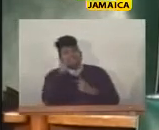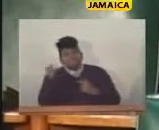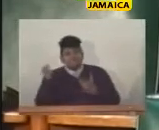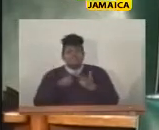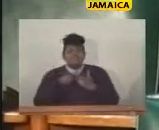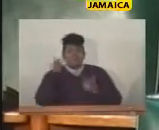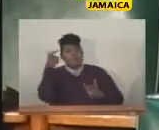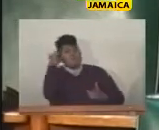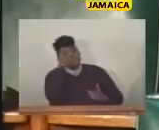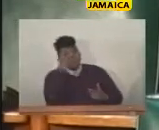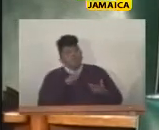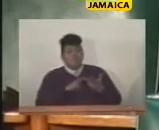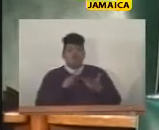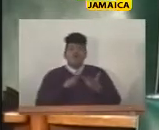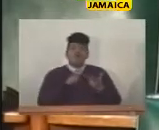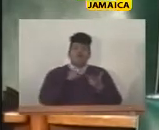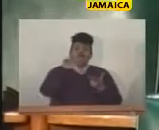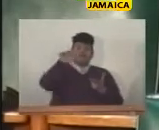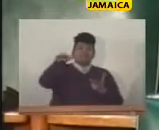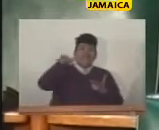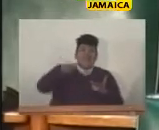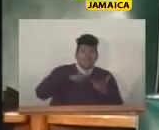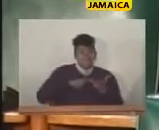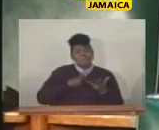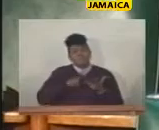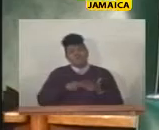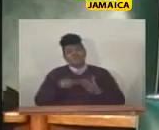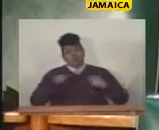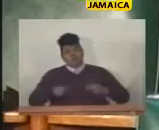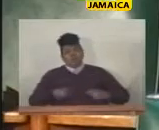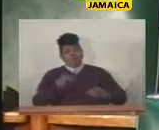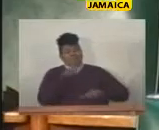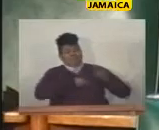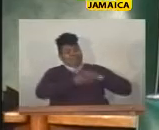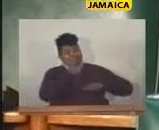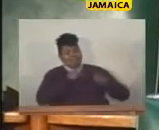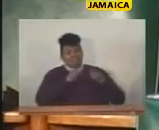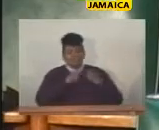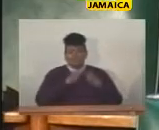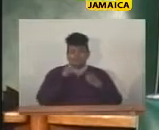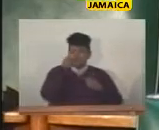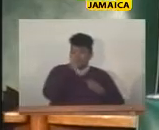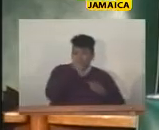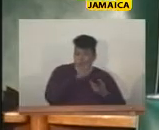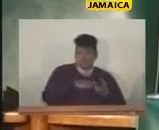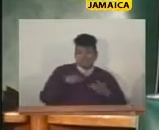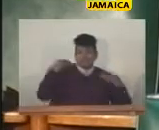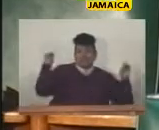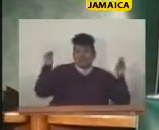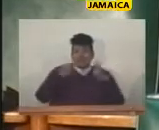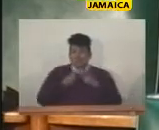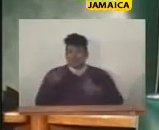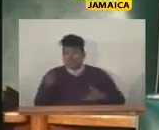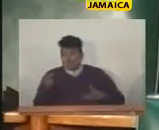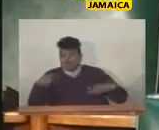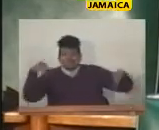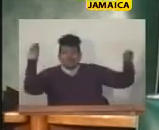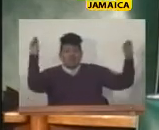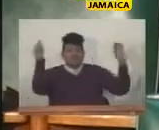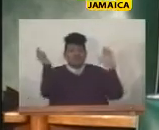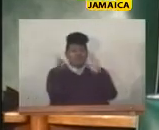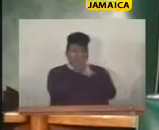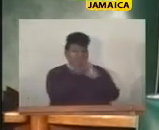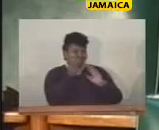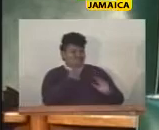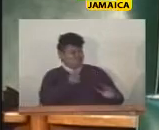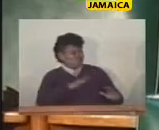shooting, extortion, lotto scamming, trafficking in guns and drugs, and other illicit business, are evidence,